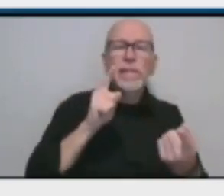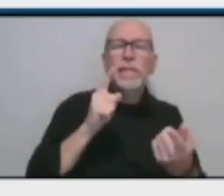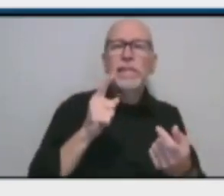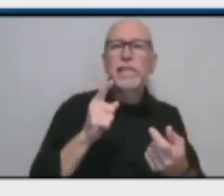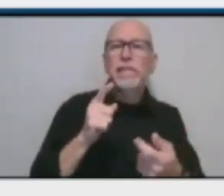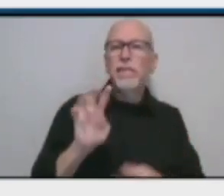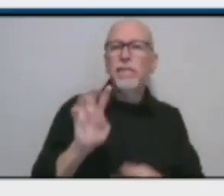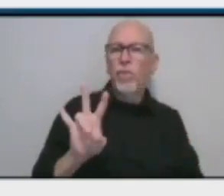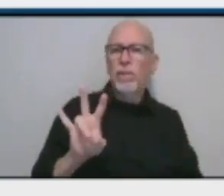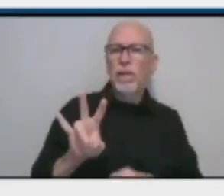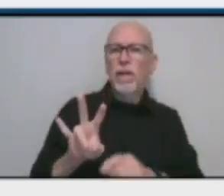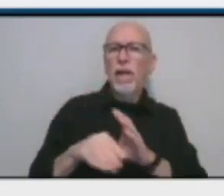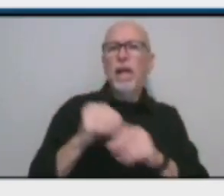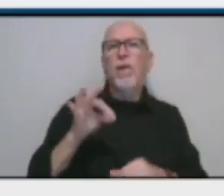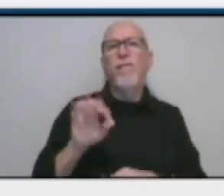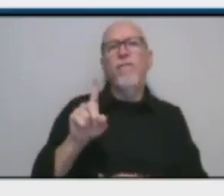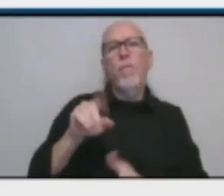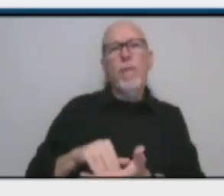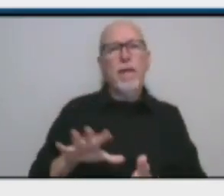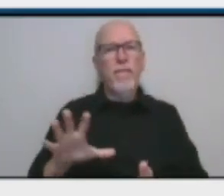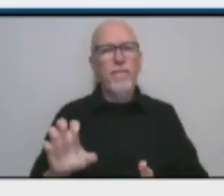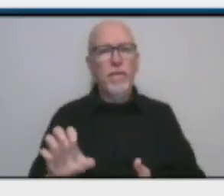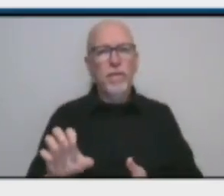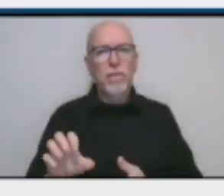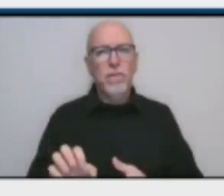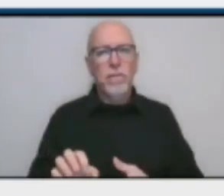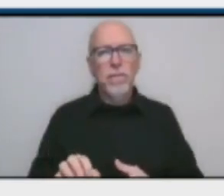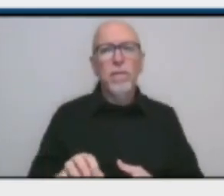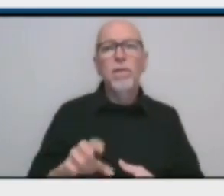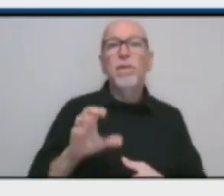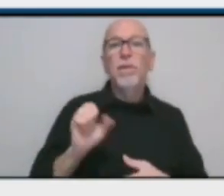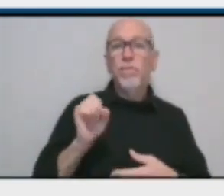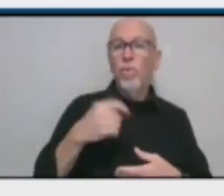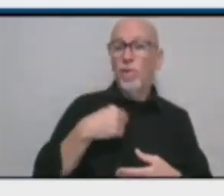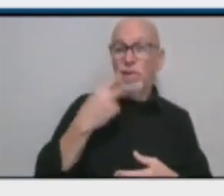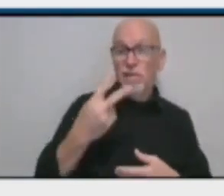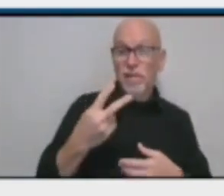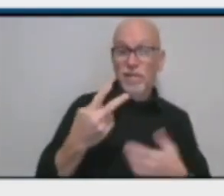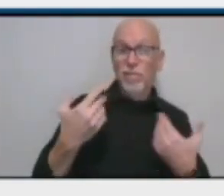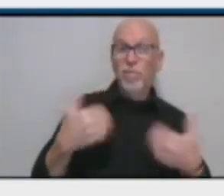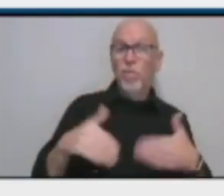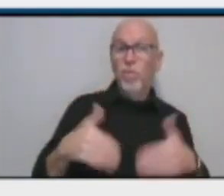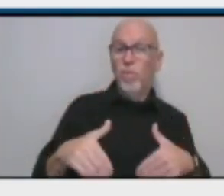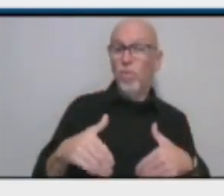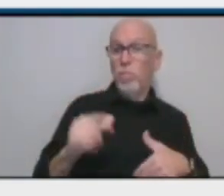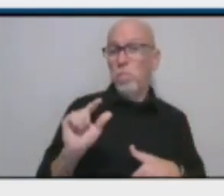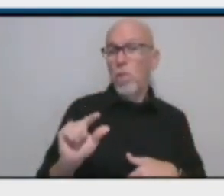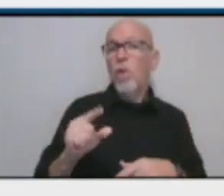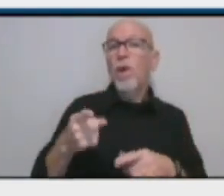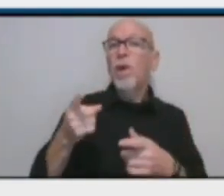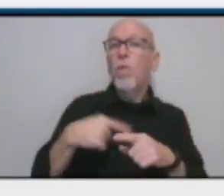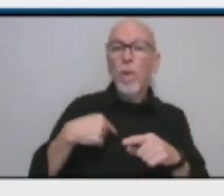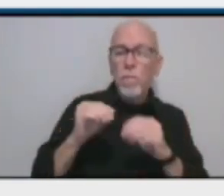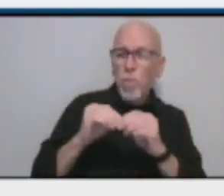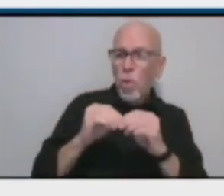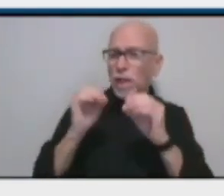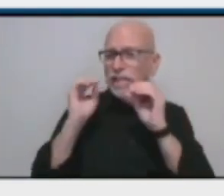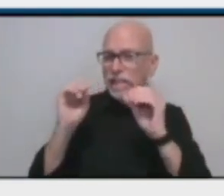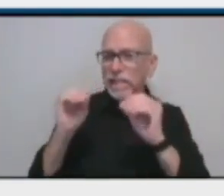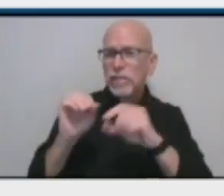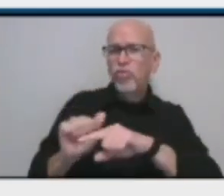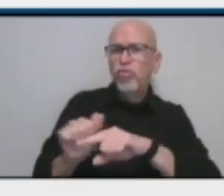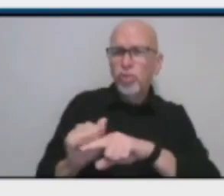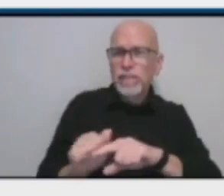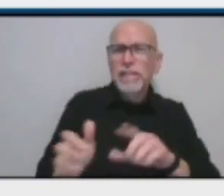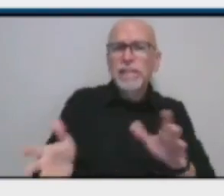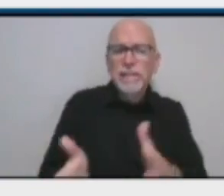And so we have seen through those 1,500 and only those 47, with education efforts, nearly every